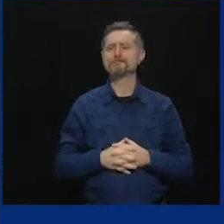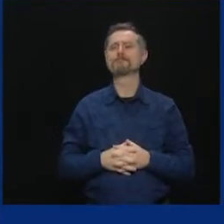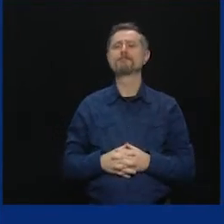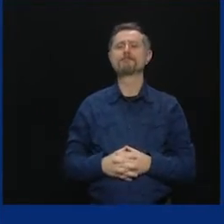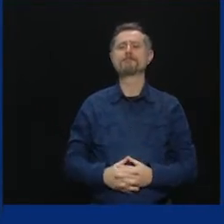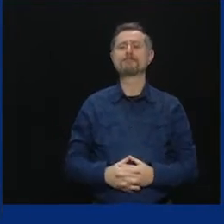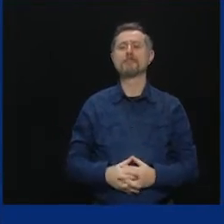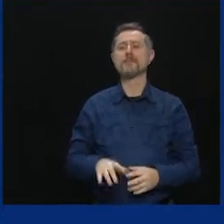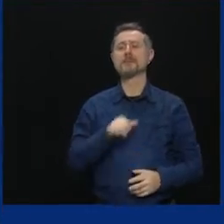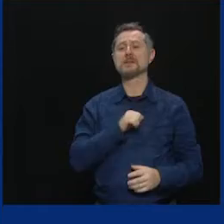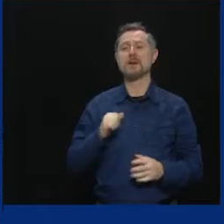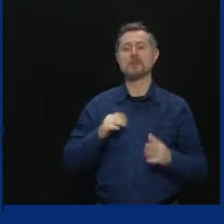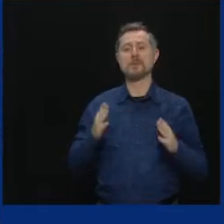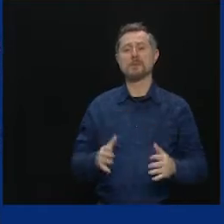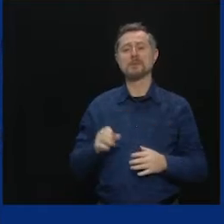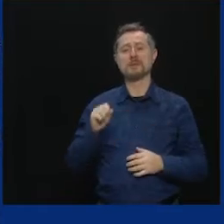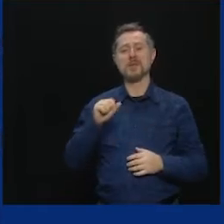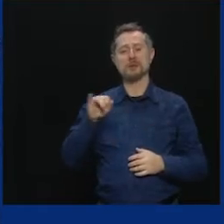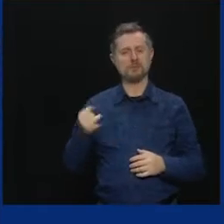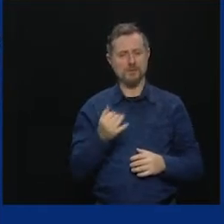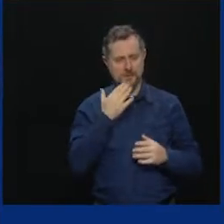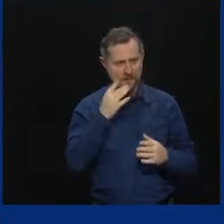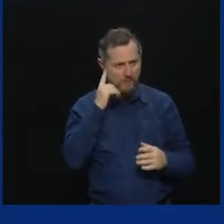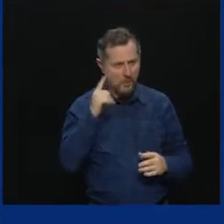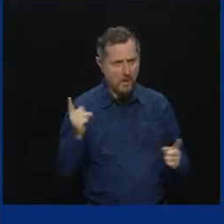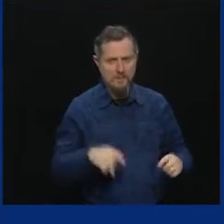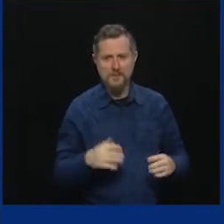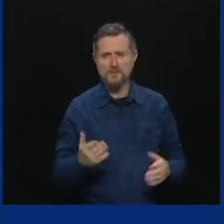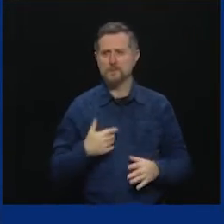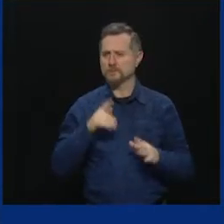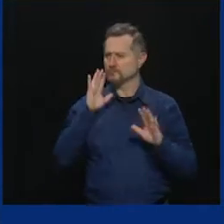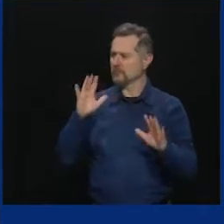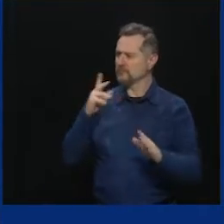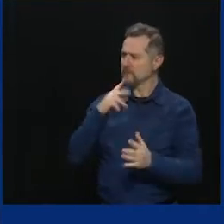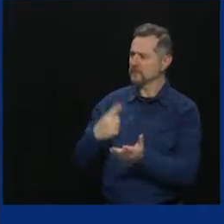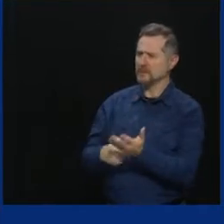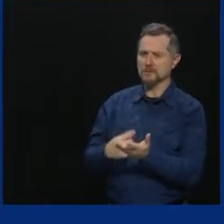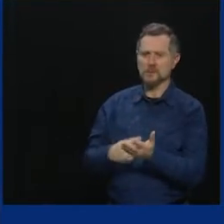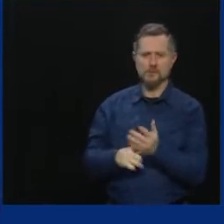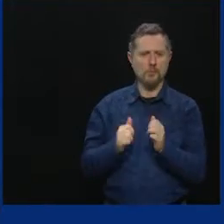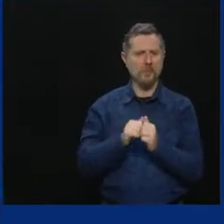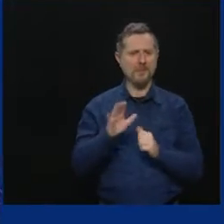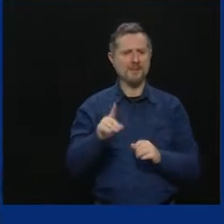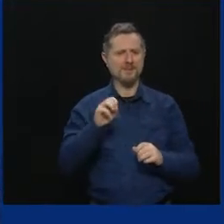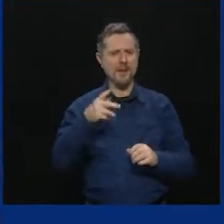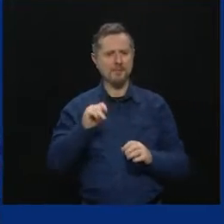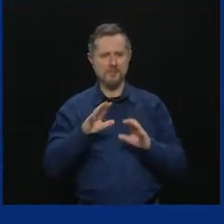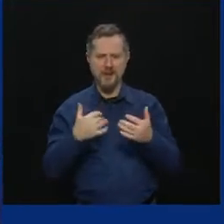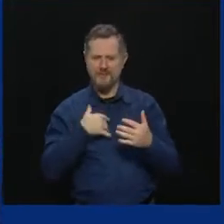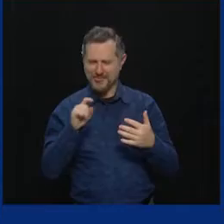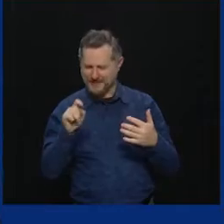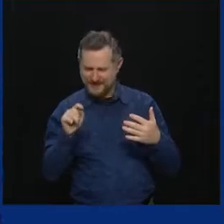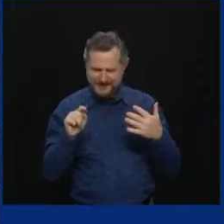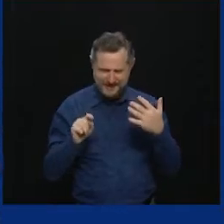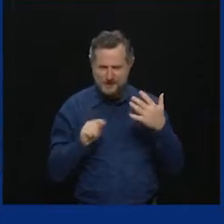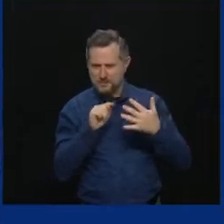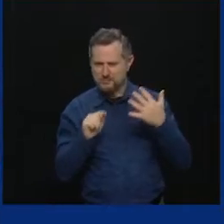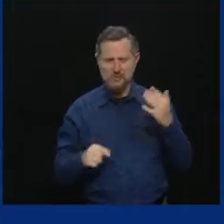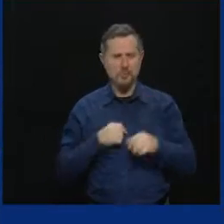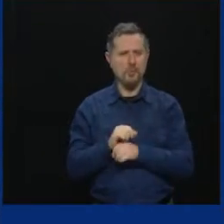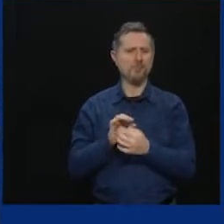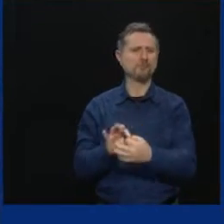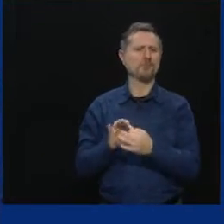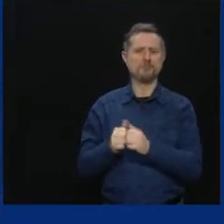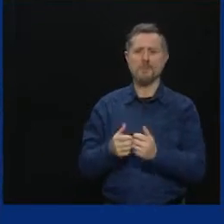Assemblymember Sayed, so thank you for coming here as well. We had a great conversation just recently about the needs of your district as well. We're doing so much together. I know our Mayor,